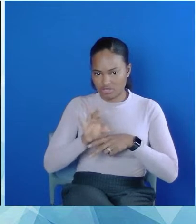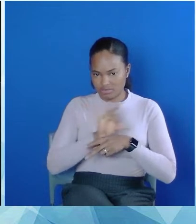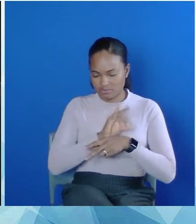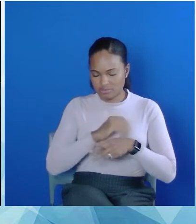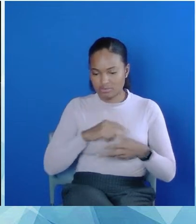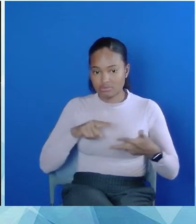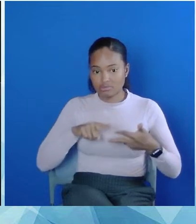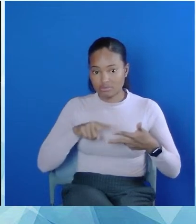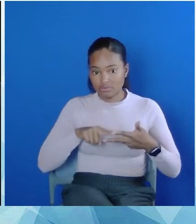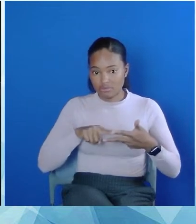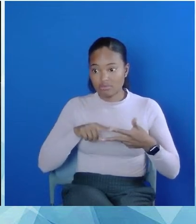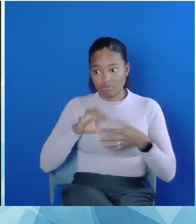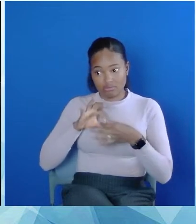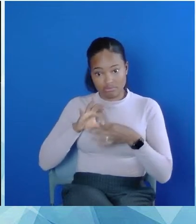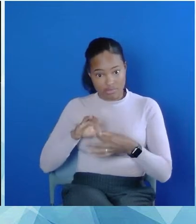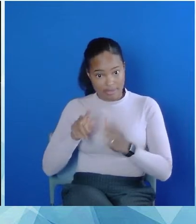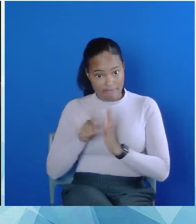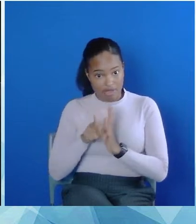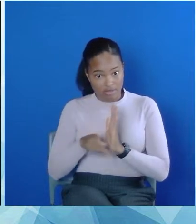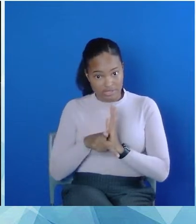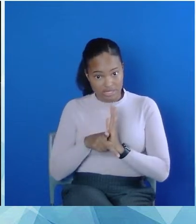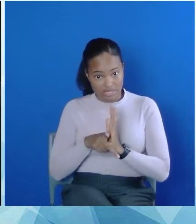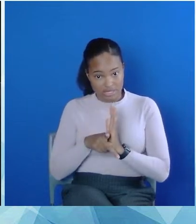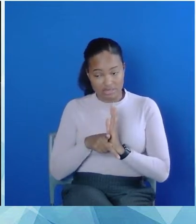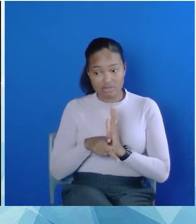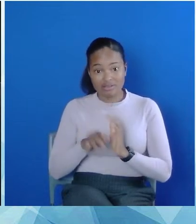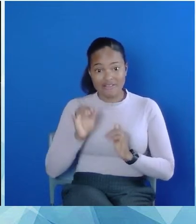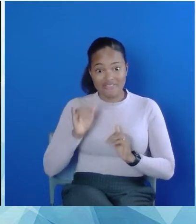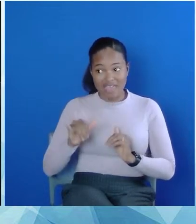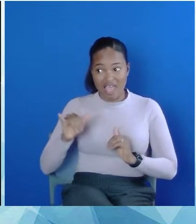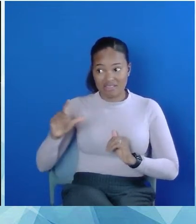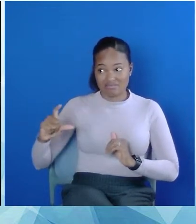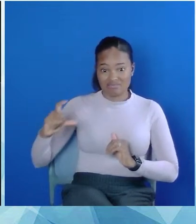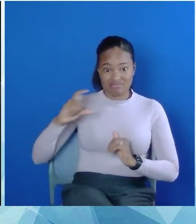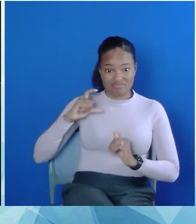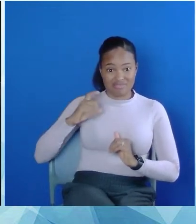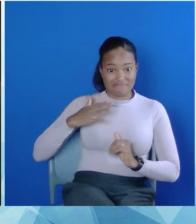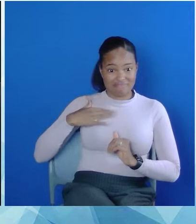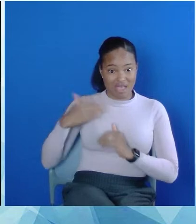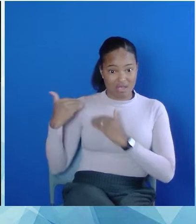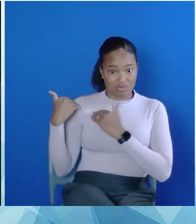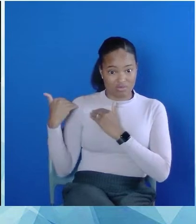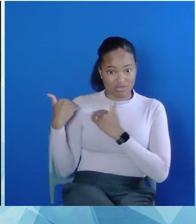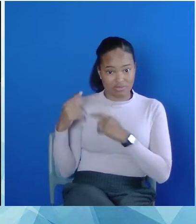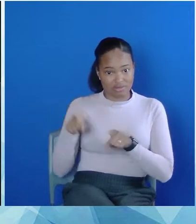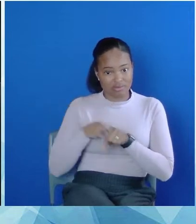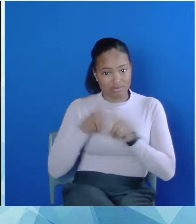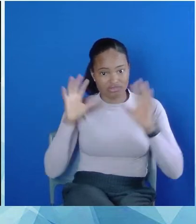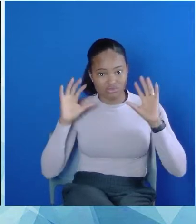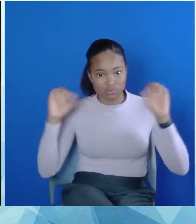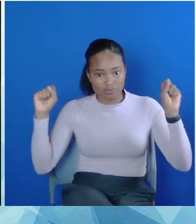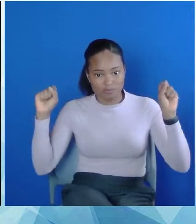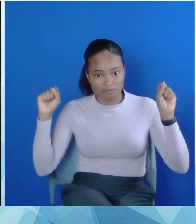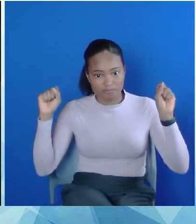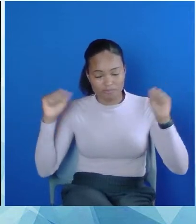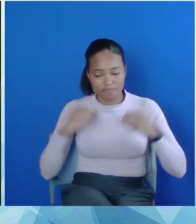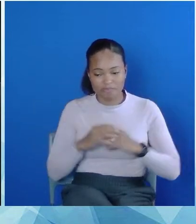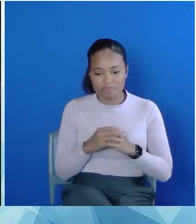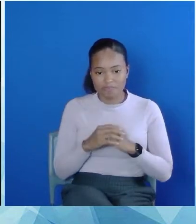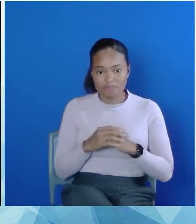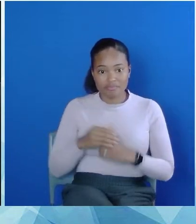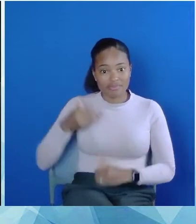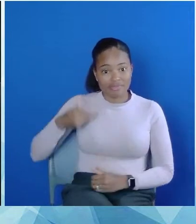that, per policy, is delegated to me as superintendent. I am